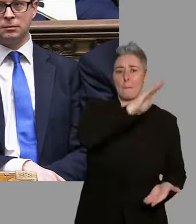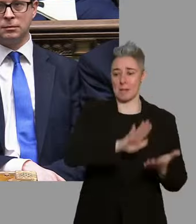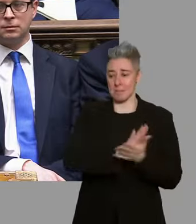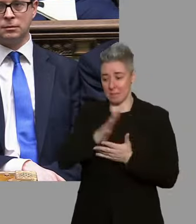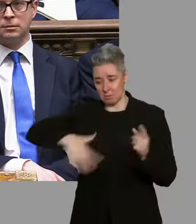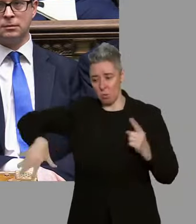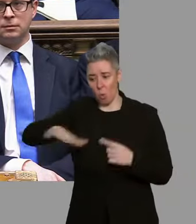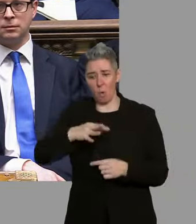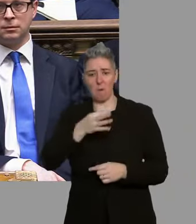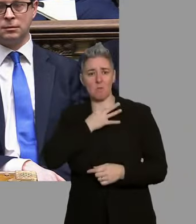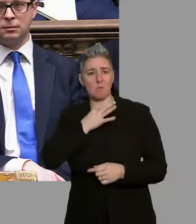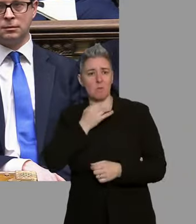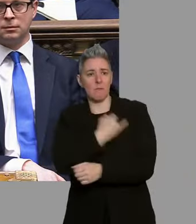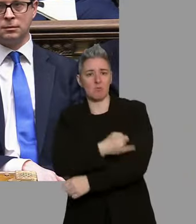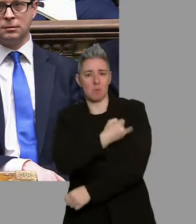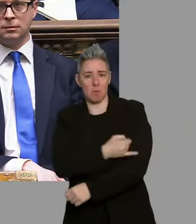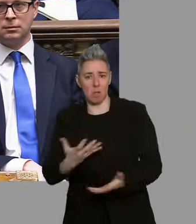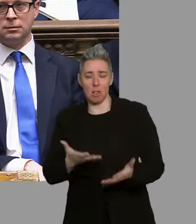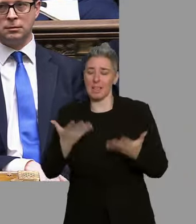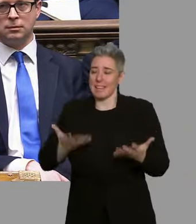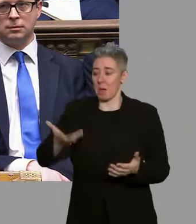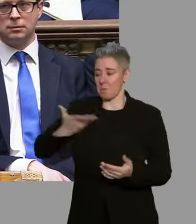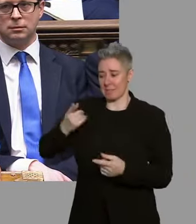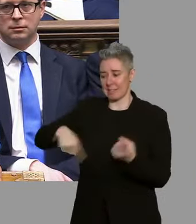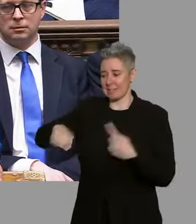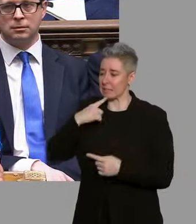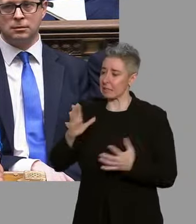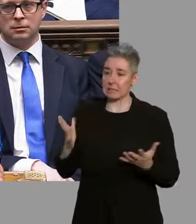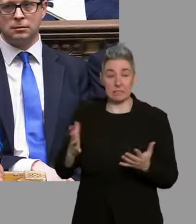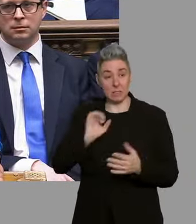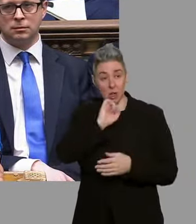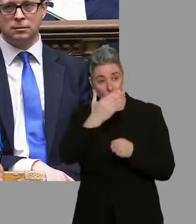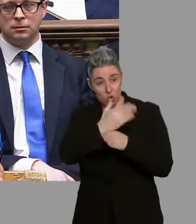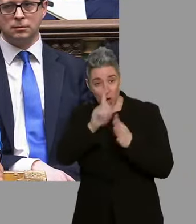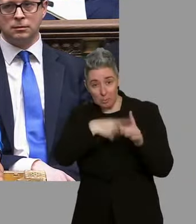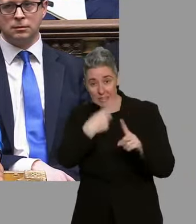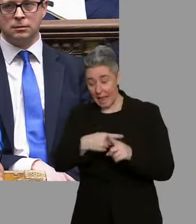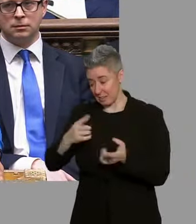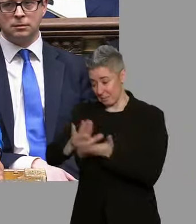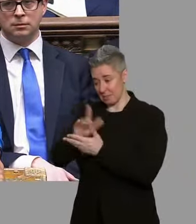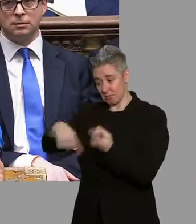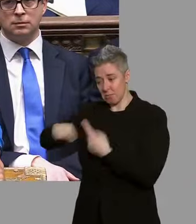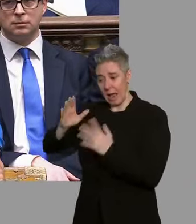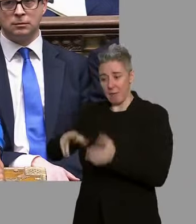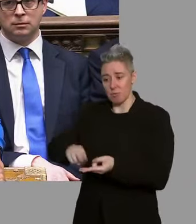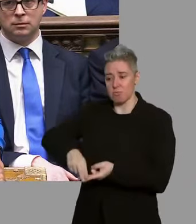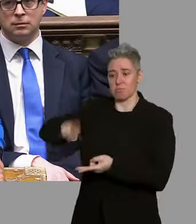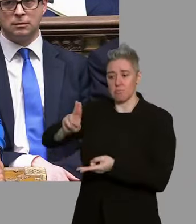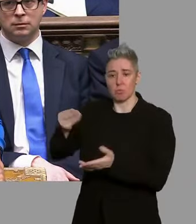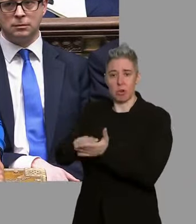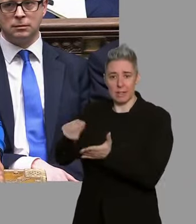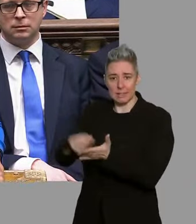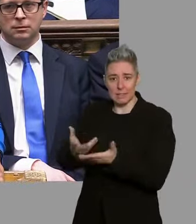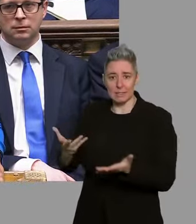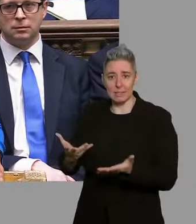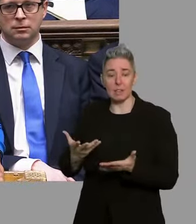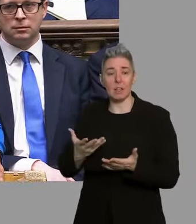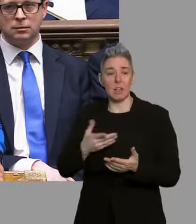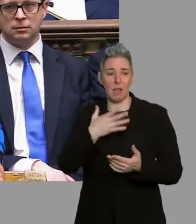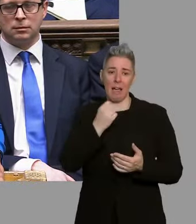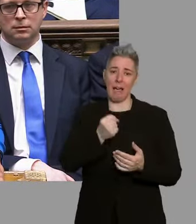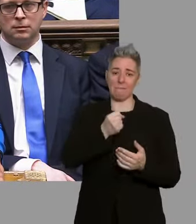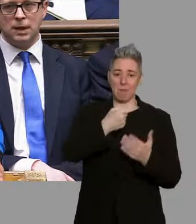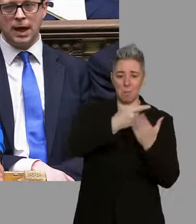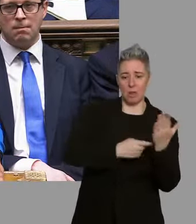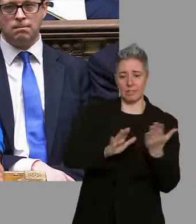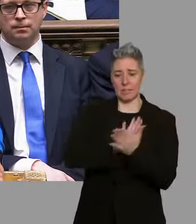jobs tax. We have an energy policy that will drive up bills, and all the while we are spending more day to day on